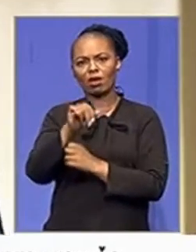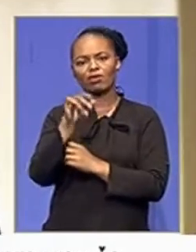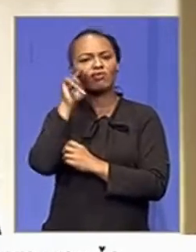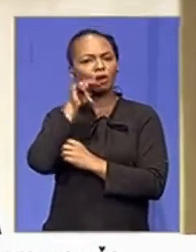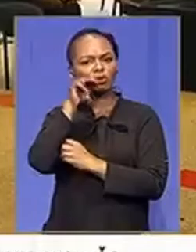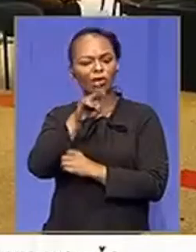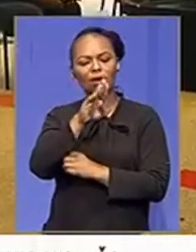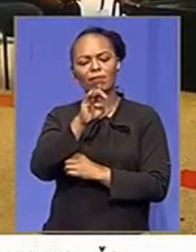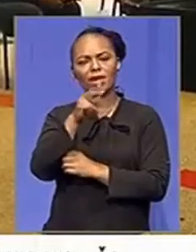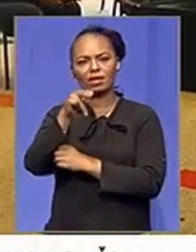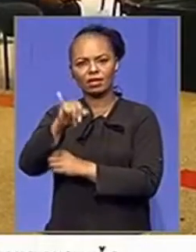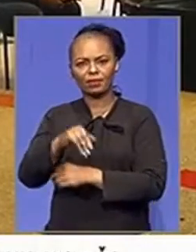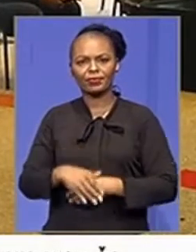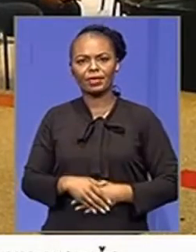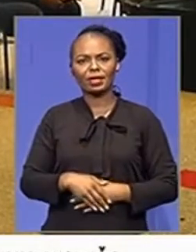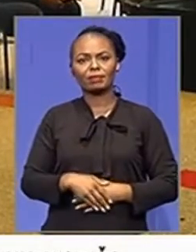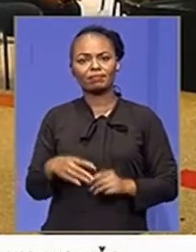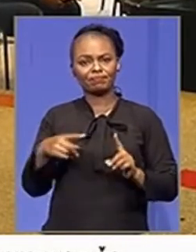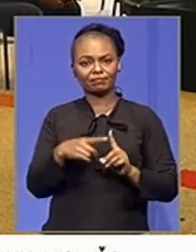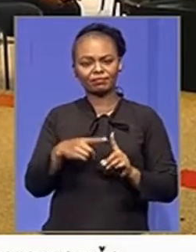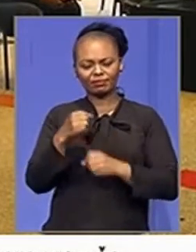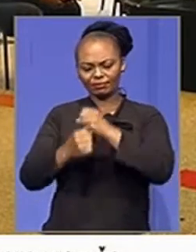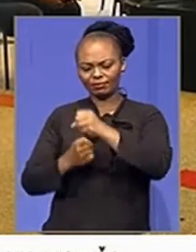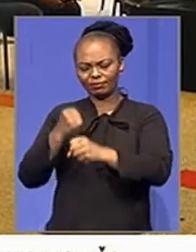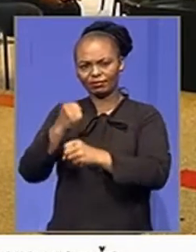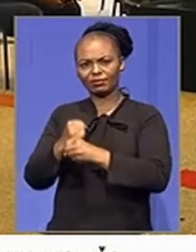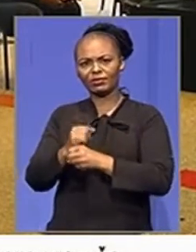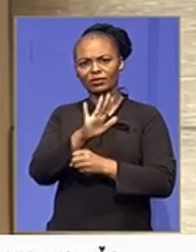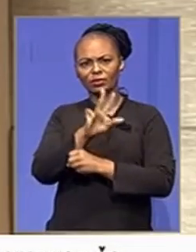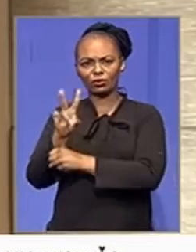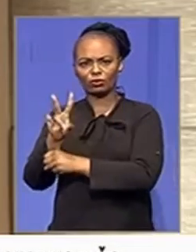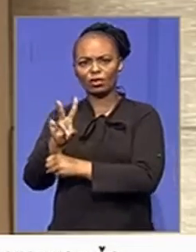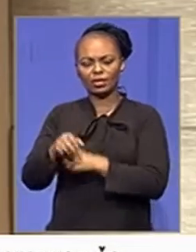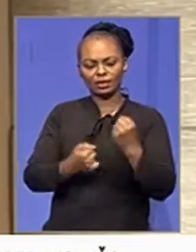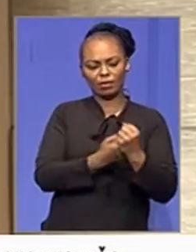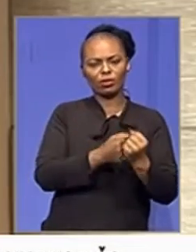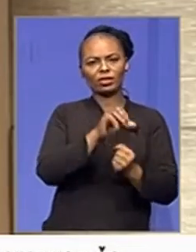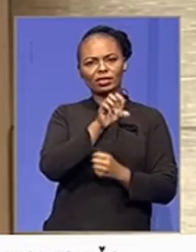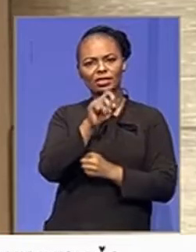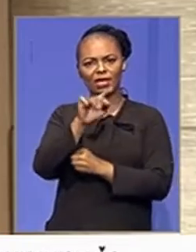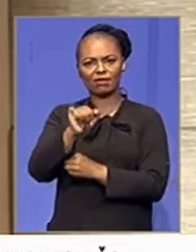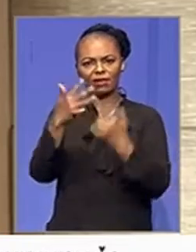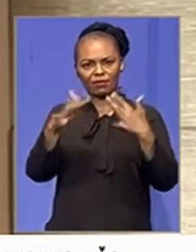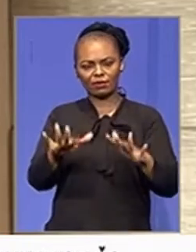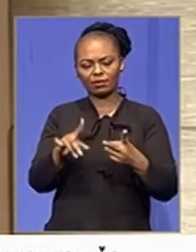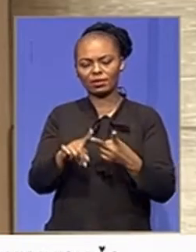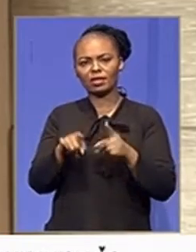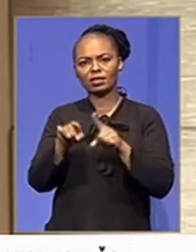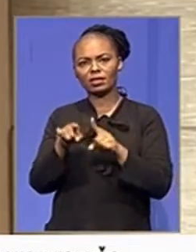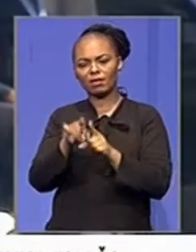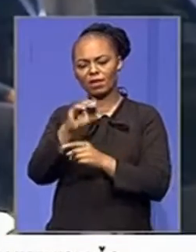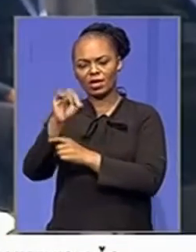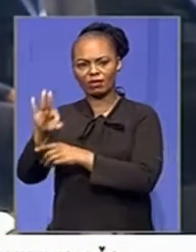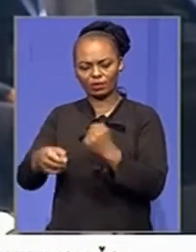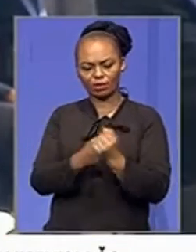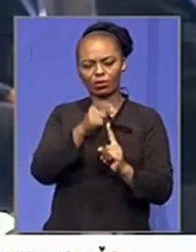Nigeria. Motsepe wa mengwaga 52 ga a thekgwe fela ke SAFA le Congress of Southern African Football empa le go